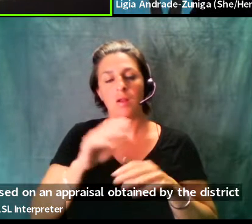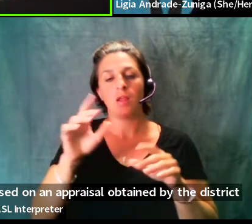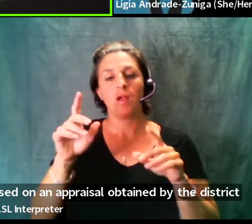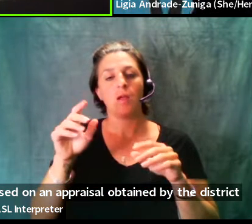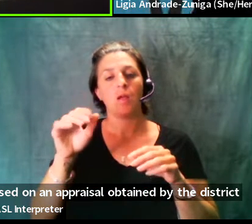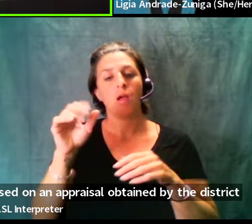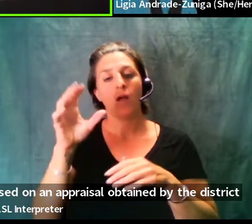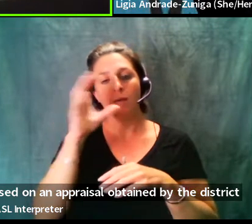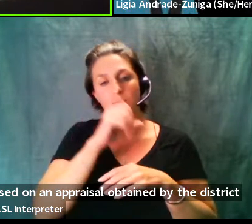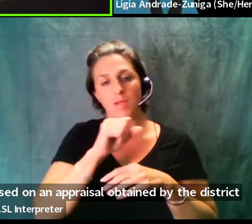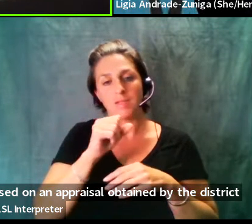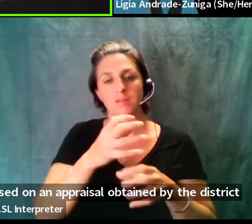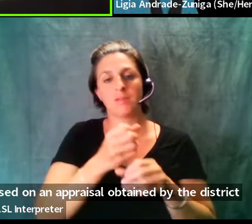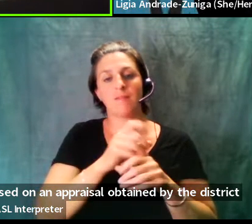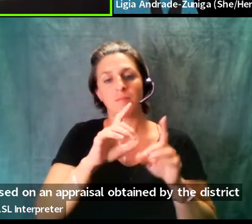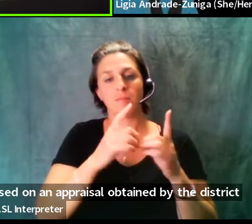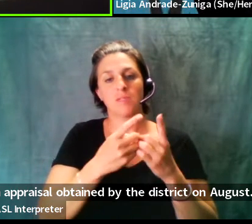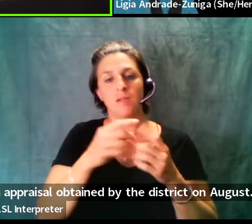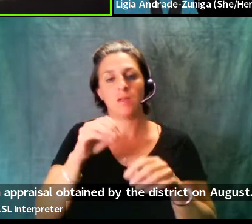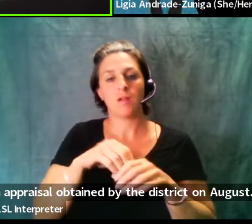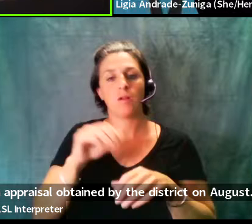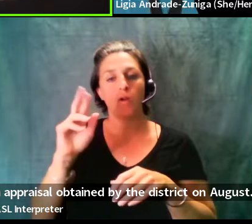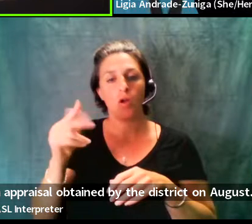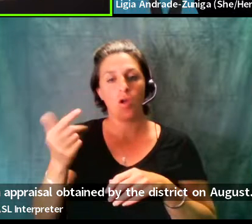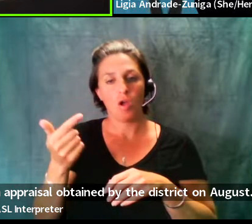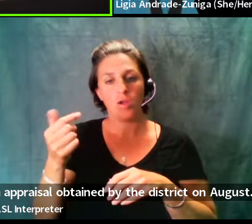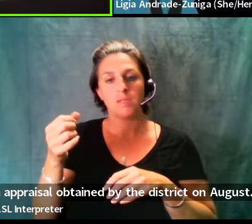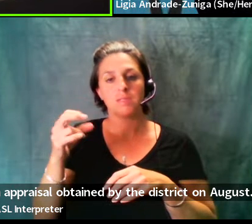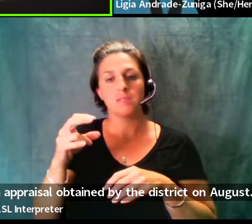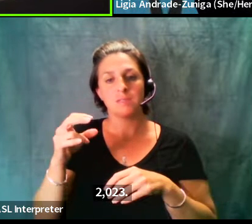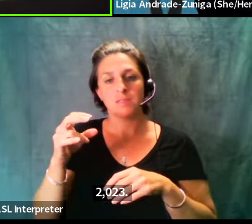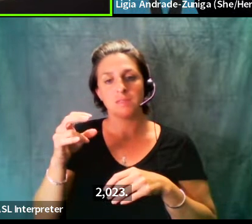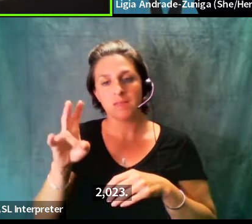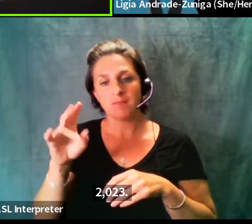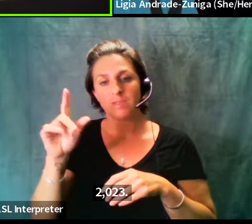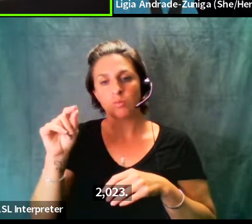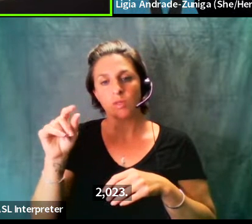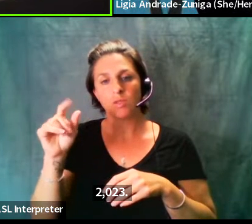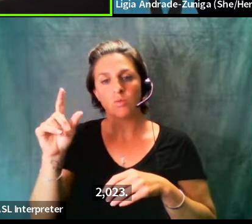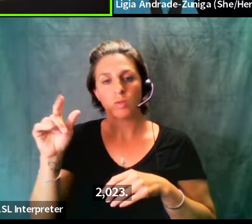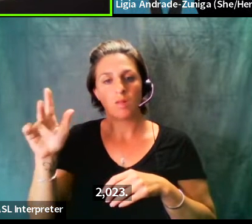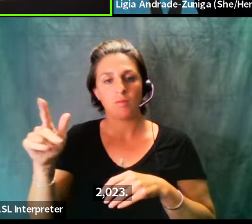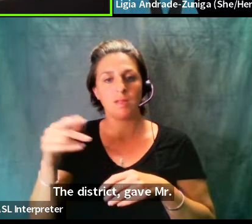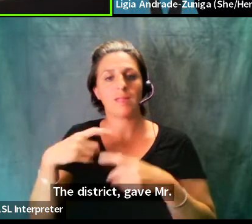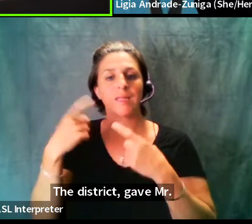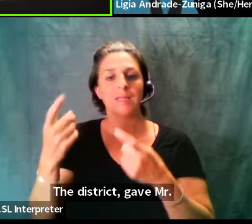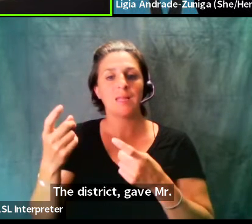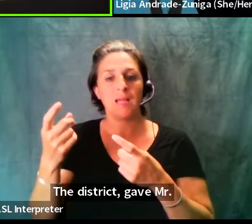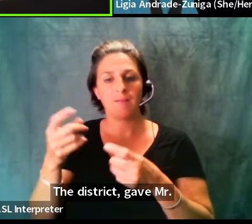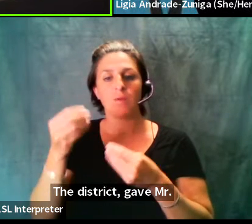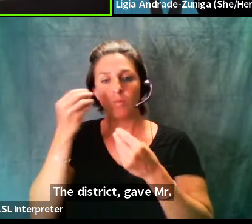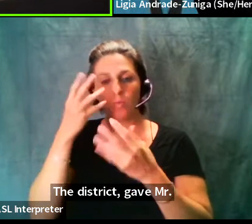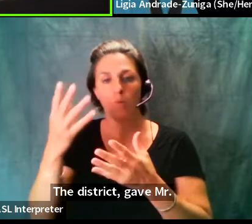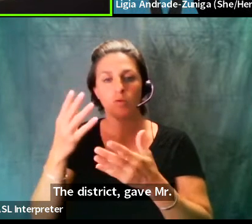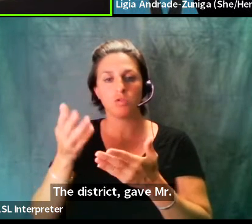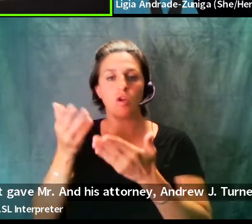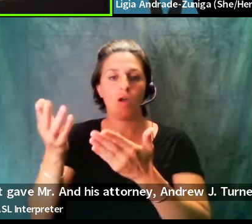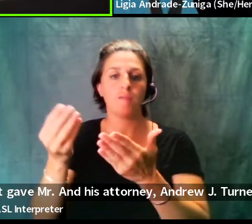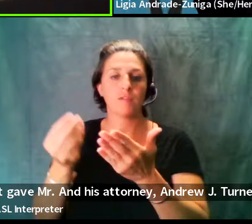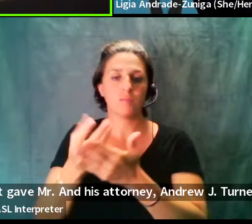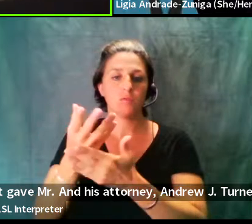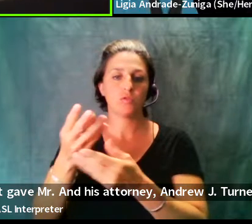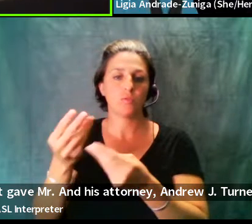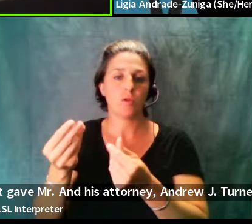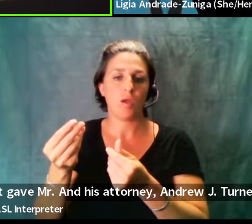16th, 2023, the district gave Mr. Leininger and his attorney, Andrew J. Turner, notice of offer to purchase the